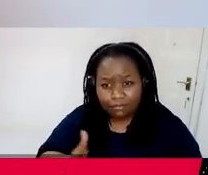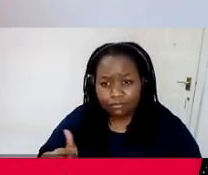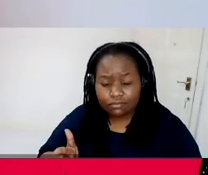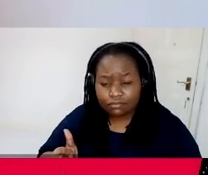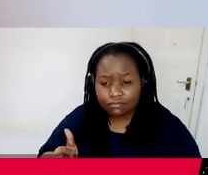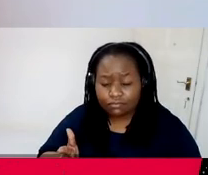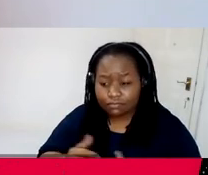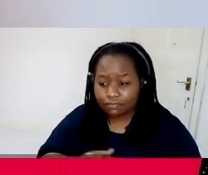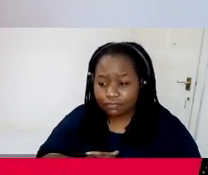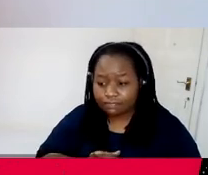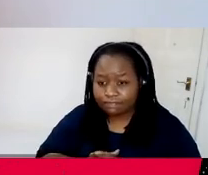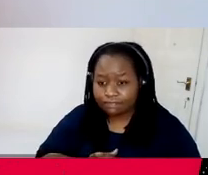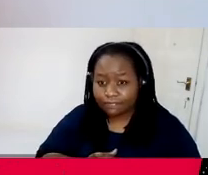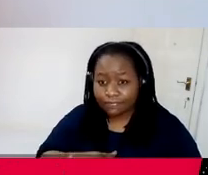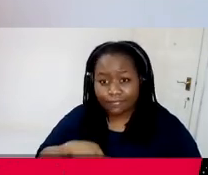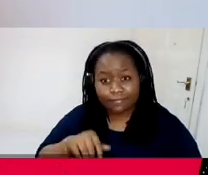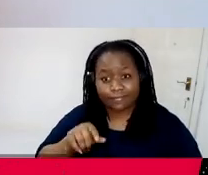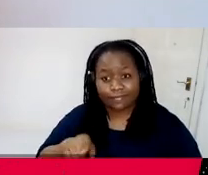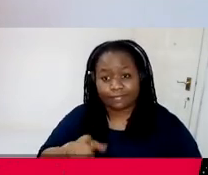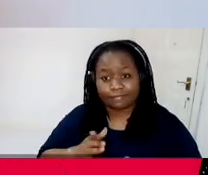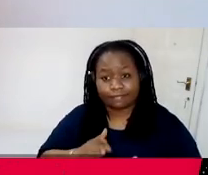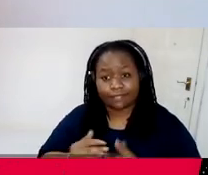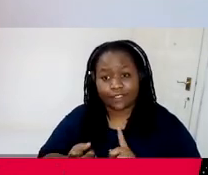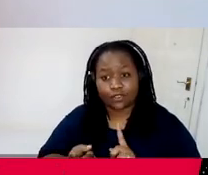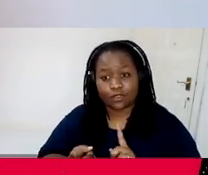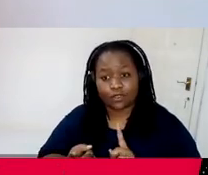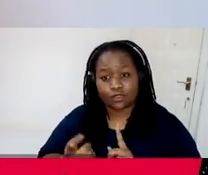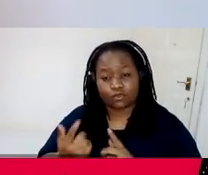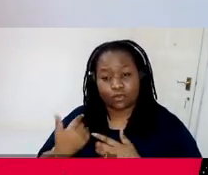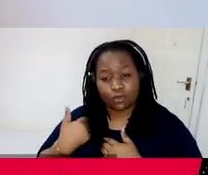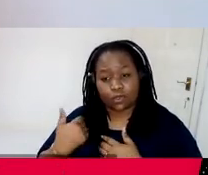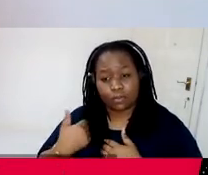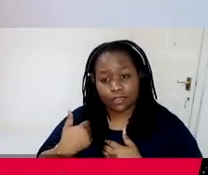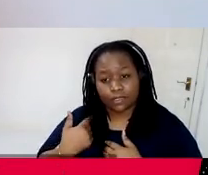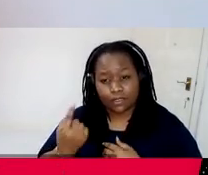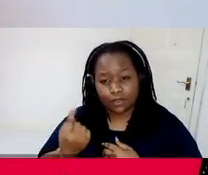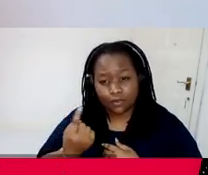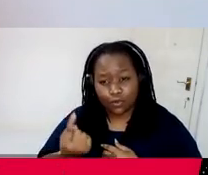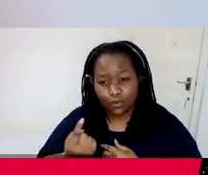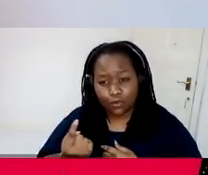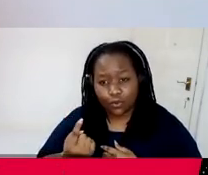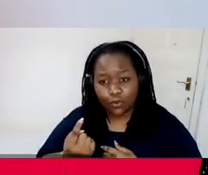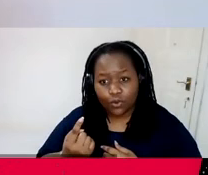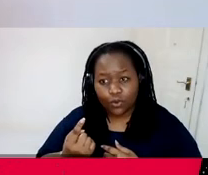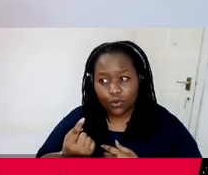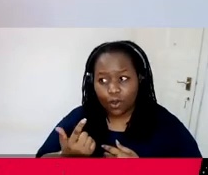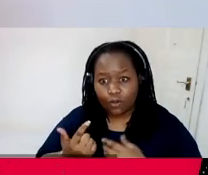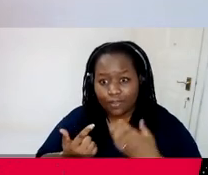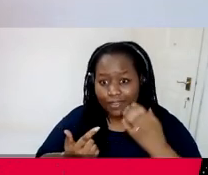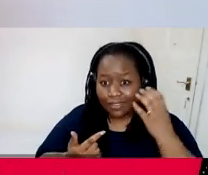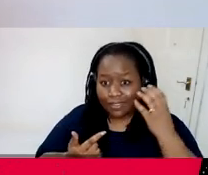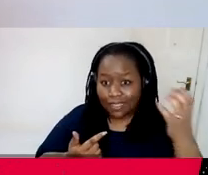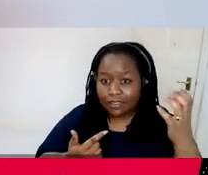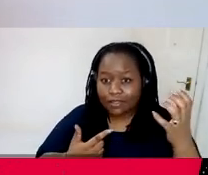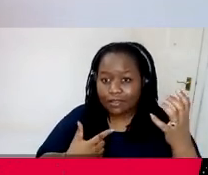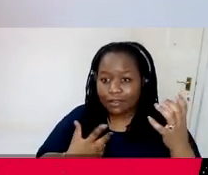in the armed conflict is to help in building rather than destroying through the arms sales.